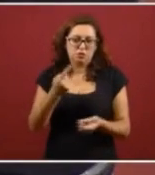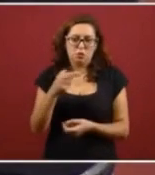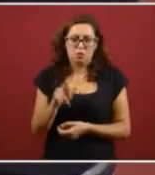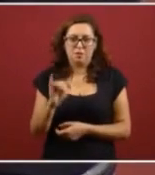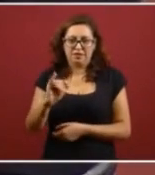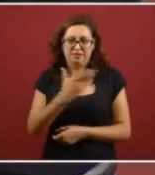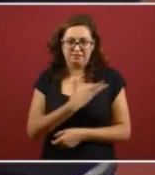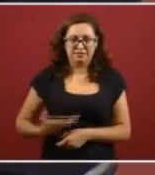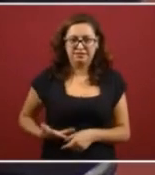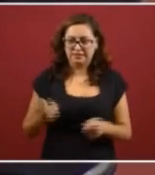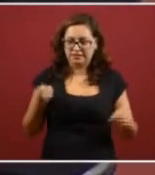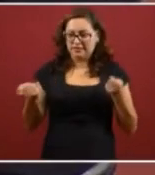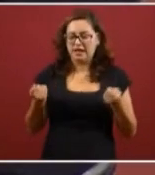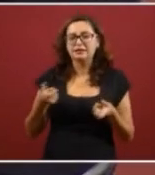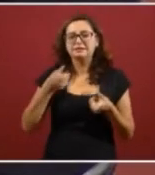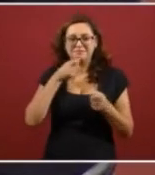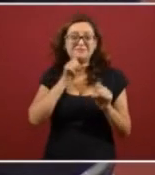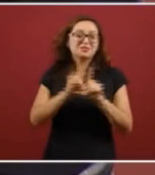presidency.